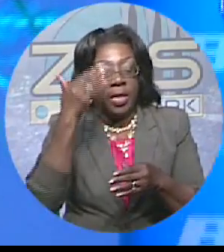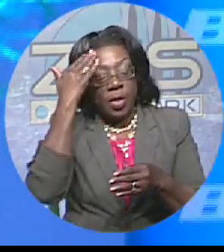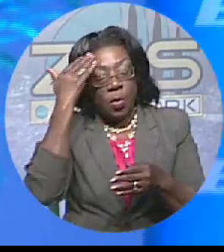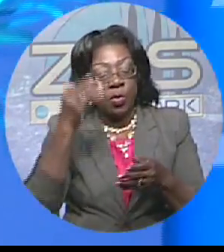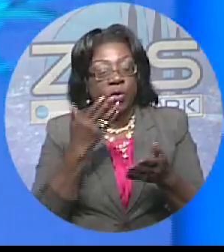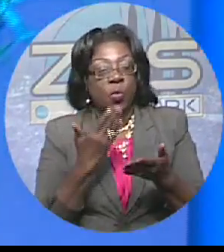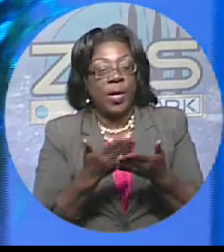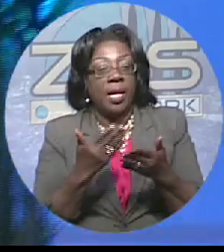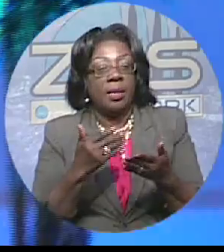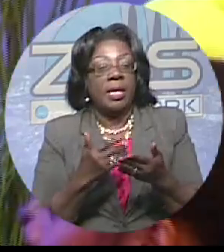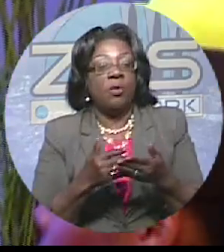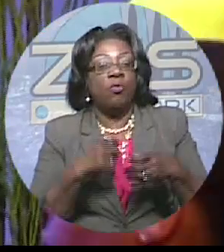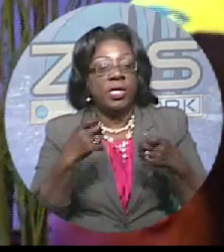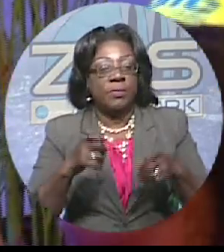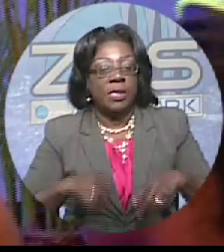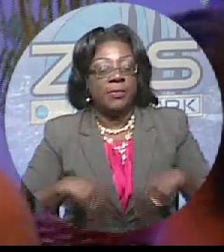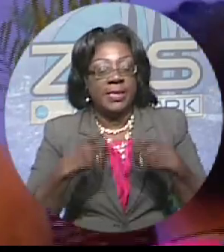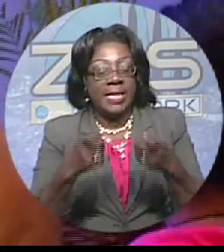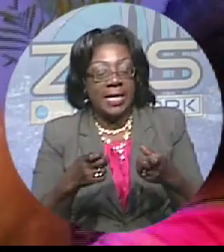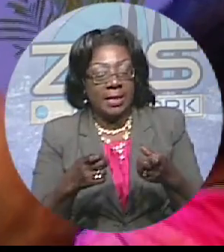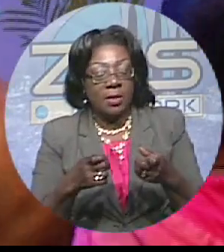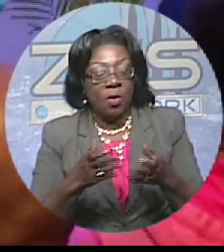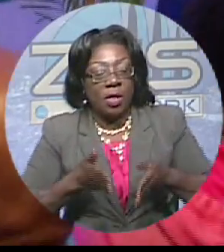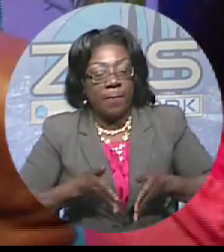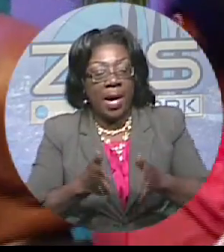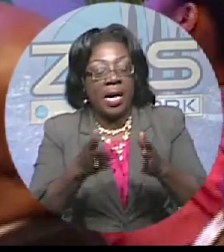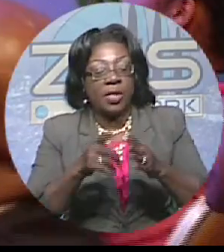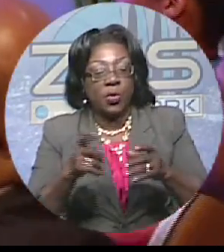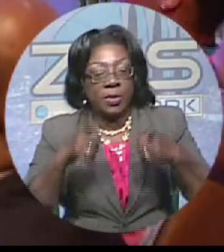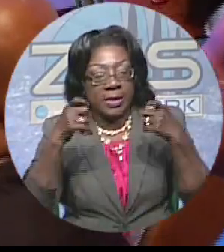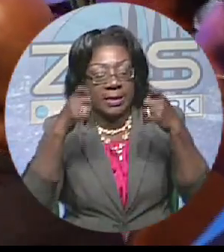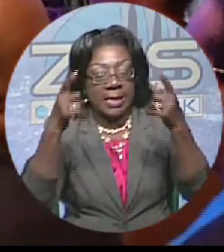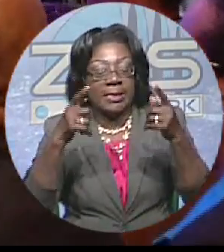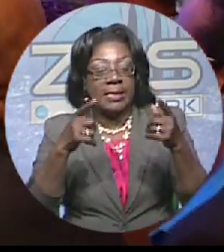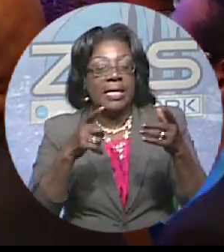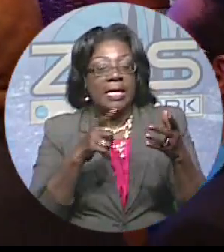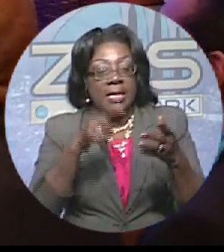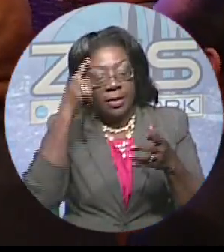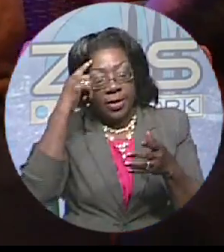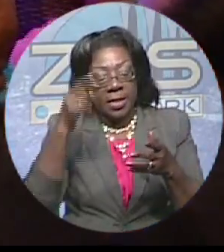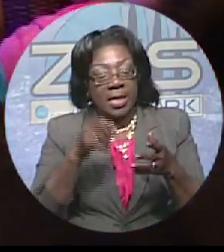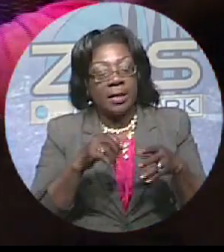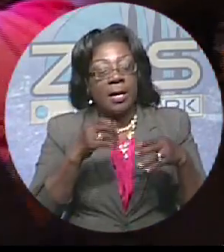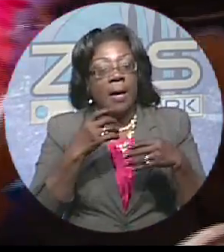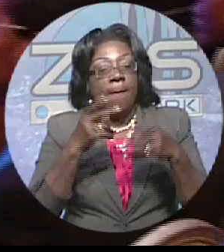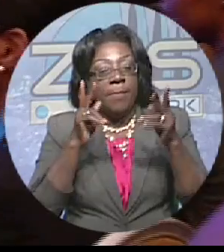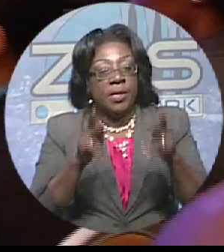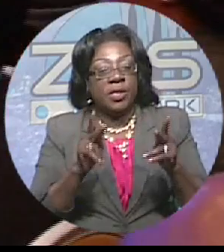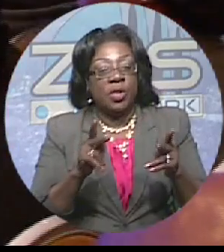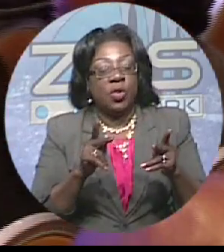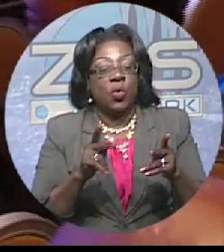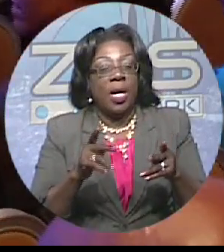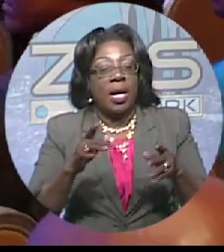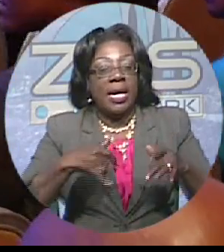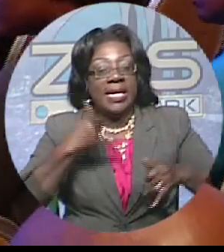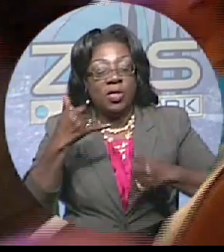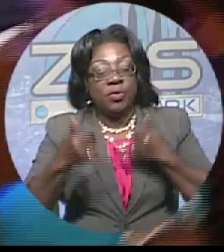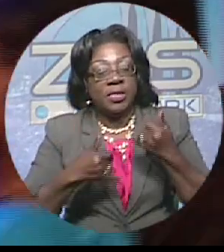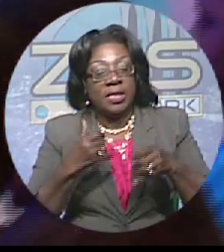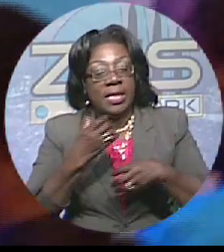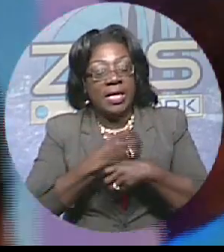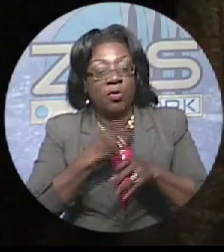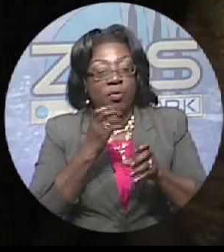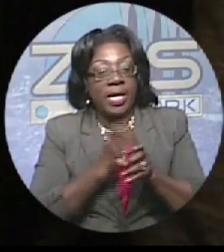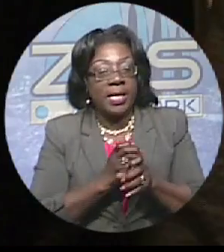that risk must be taken on the path to success. It's something he hopes persons interested in creating apps and other software would keep